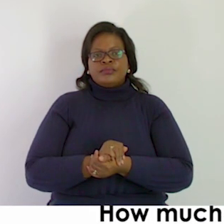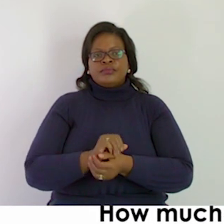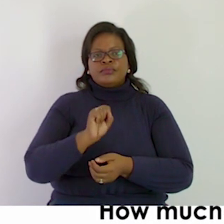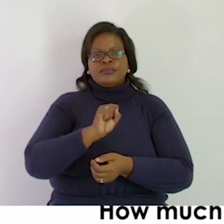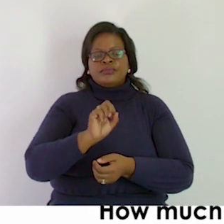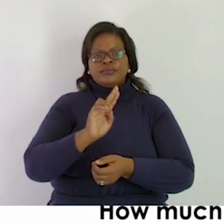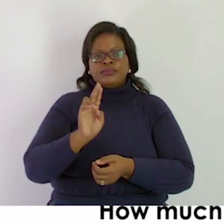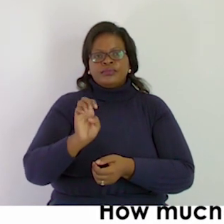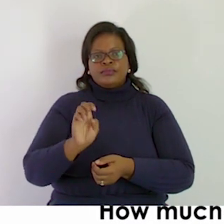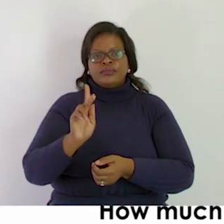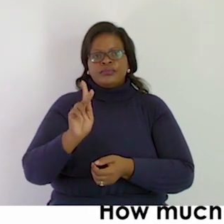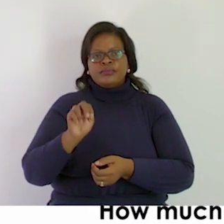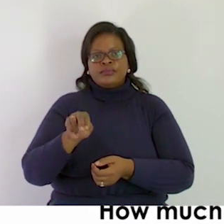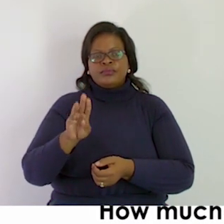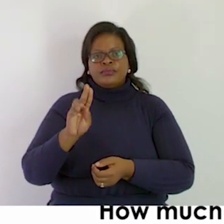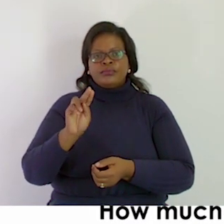Shakwengwe,